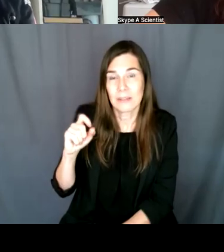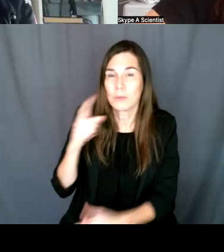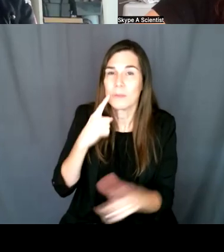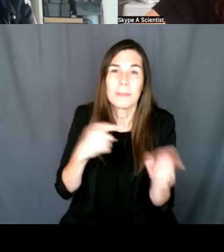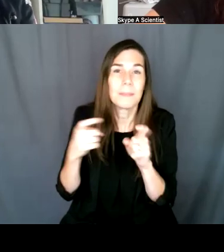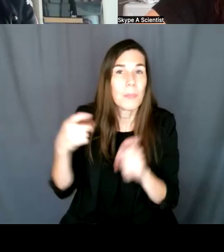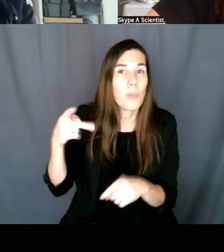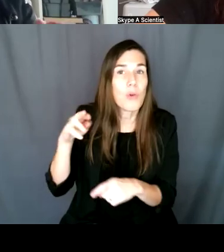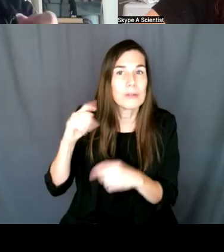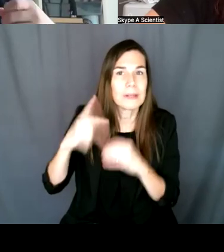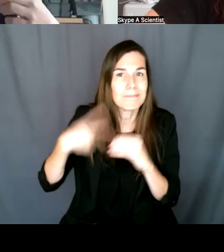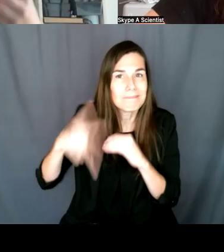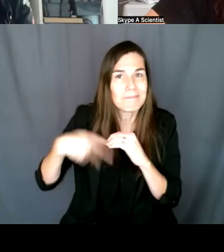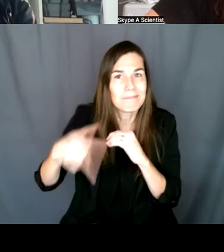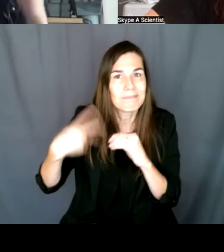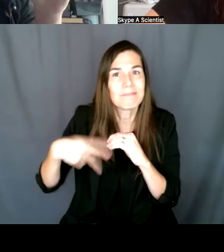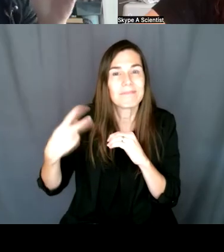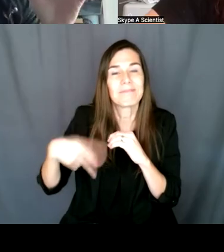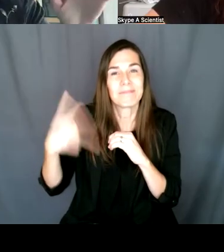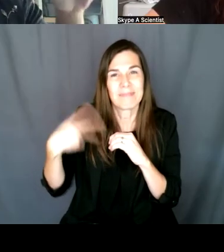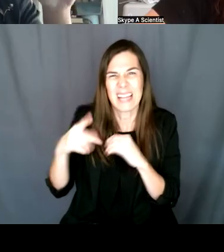usually to like